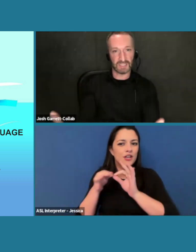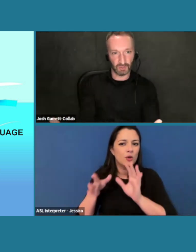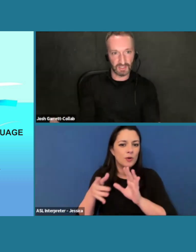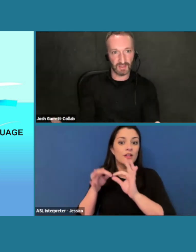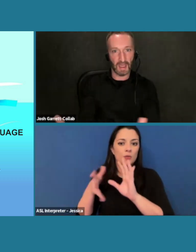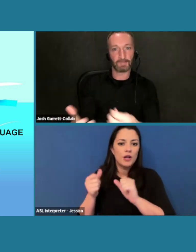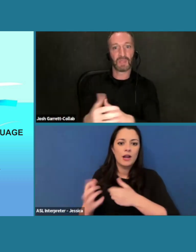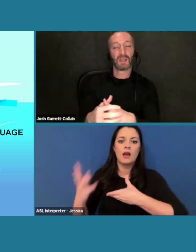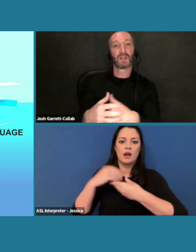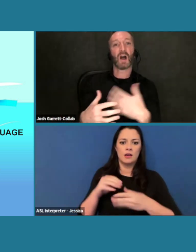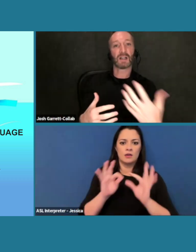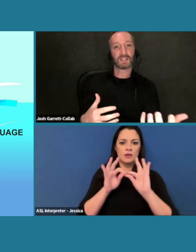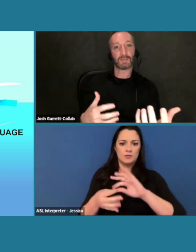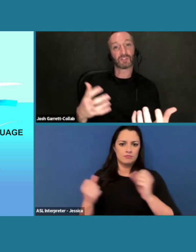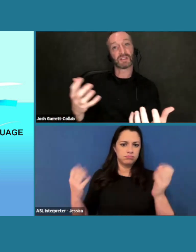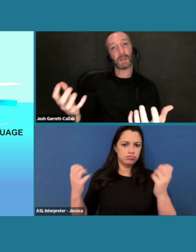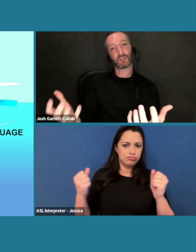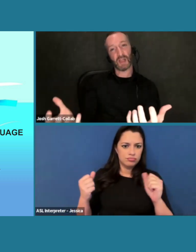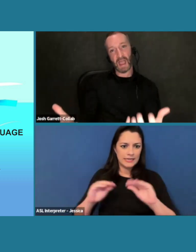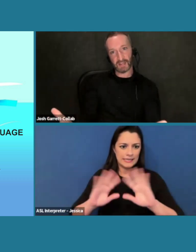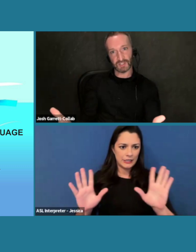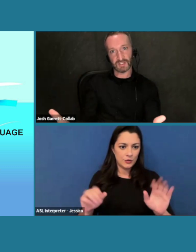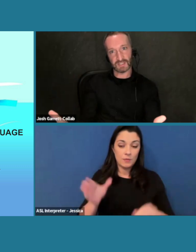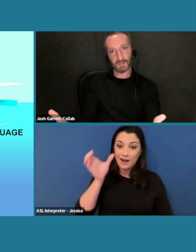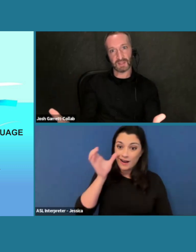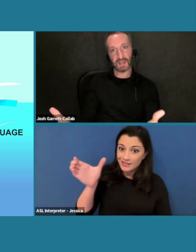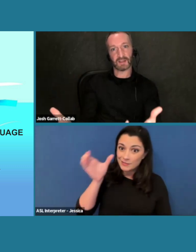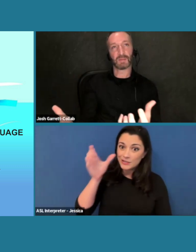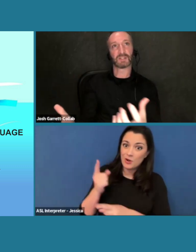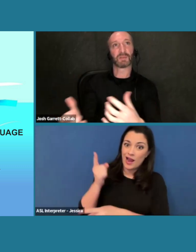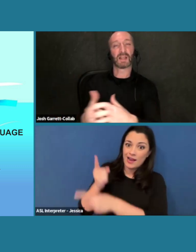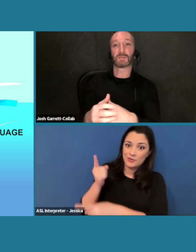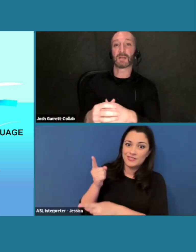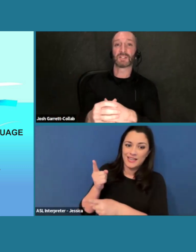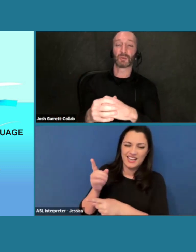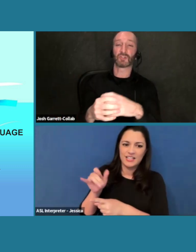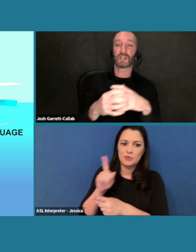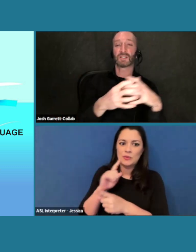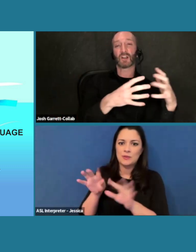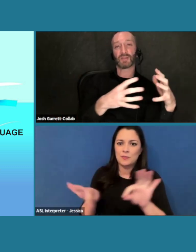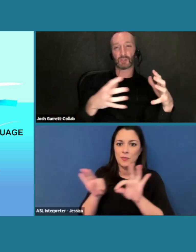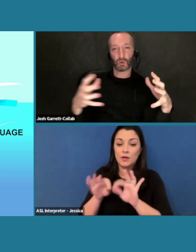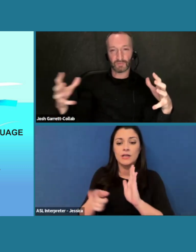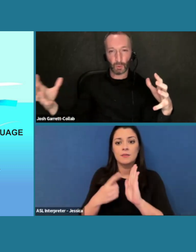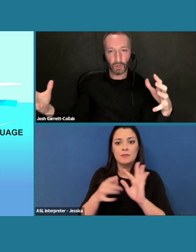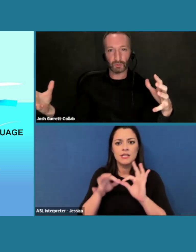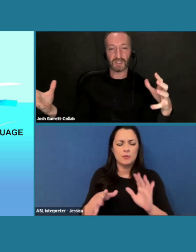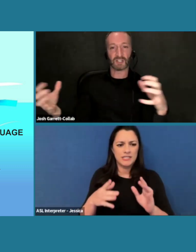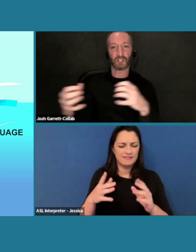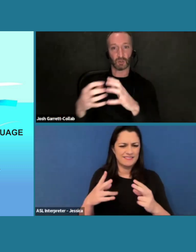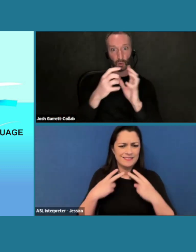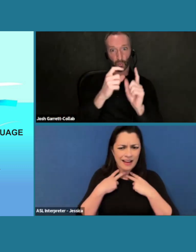and get deeper into that. Concepts, conceptual accuracy is something that can come into play. Sometimes interpreters get stuck on this word for